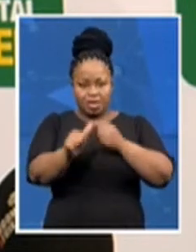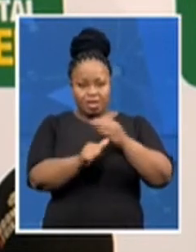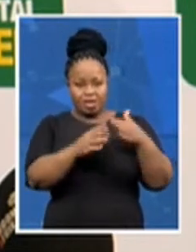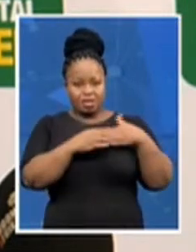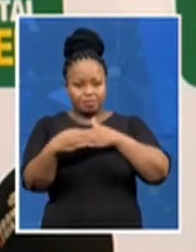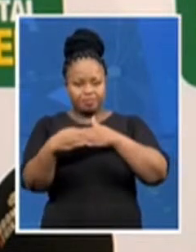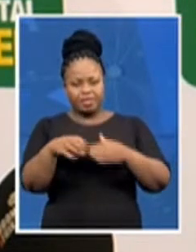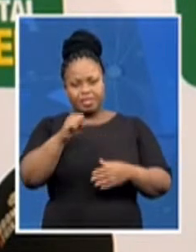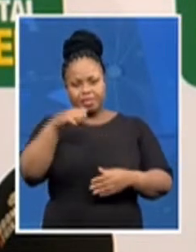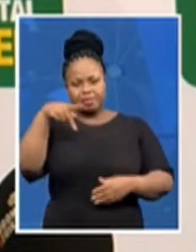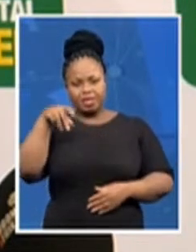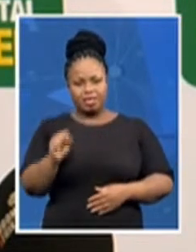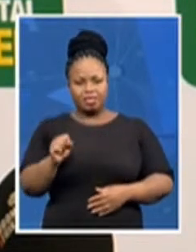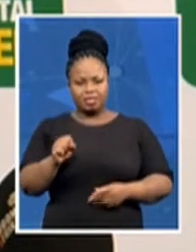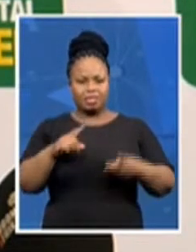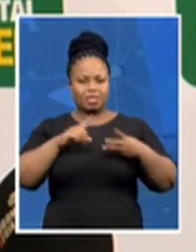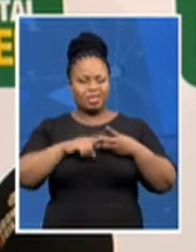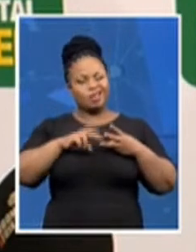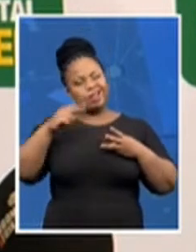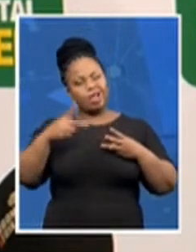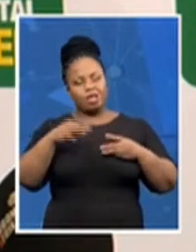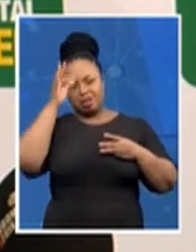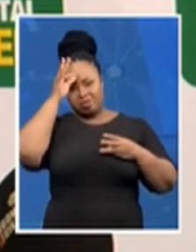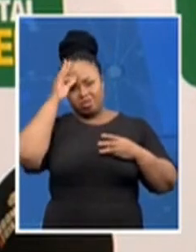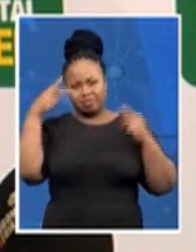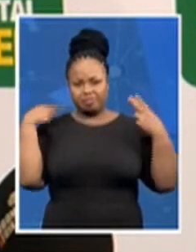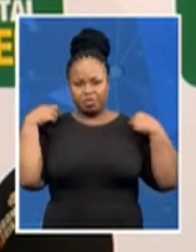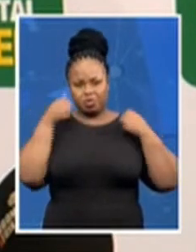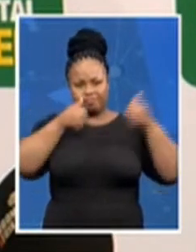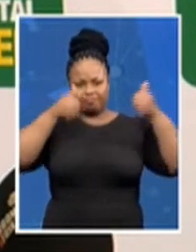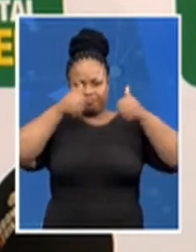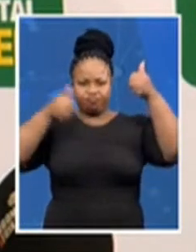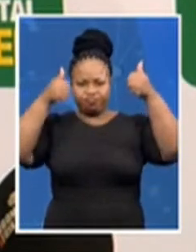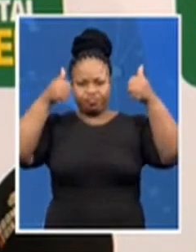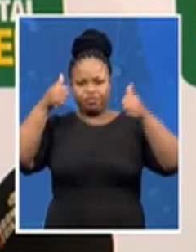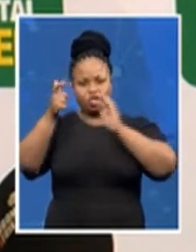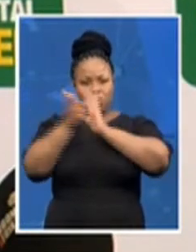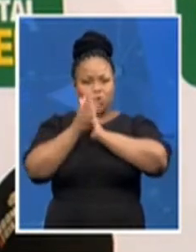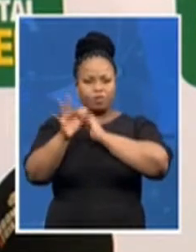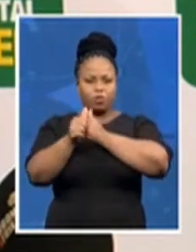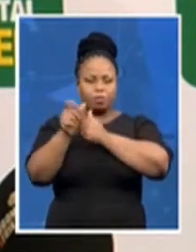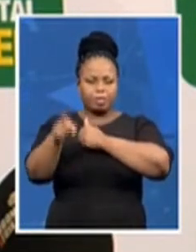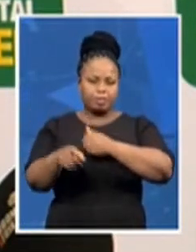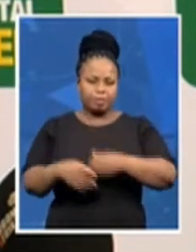law enforcement agencies. When it comes to